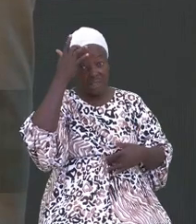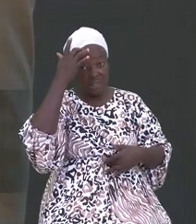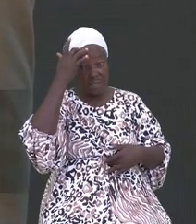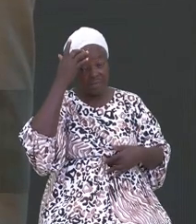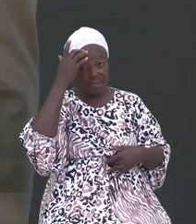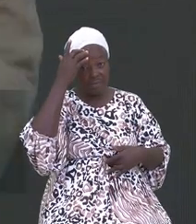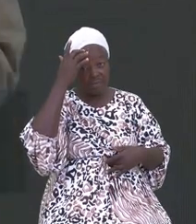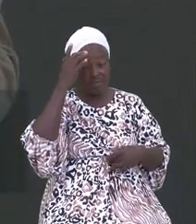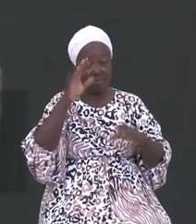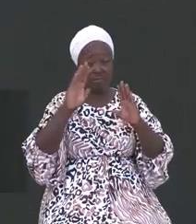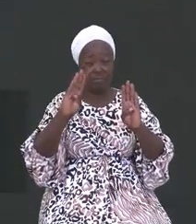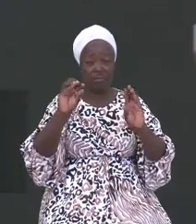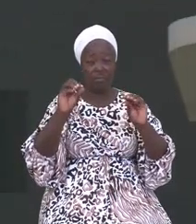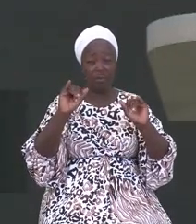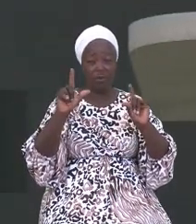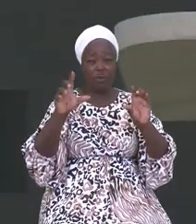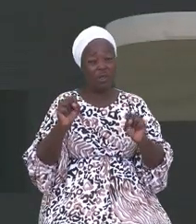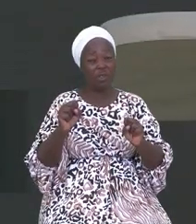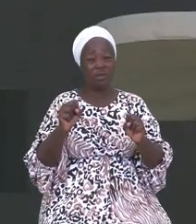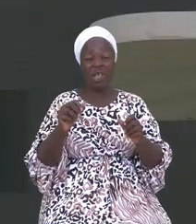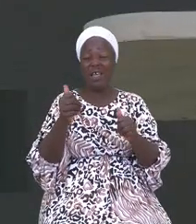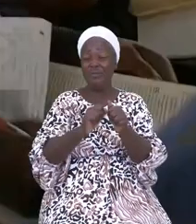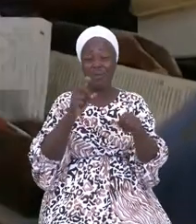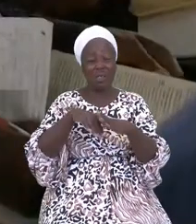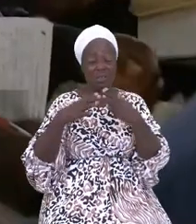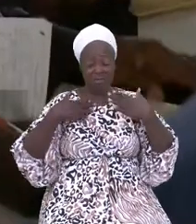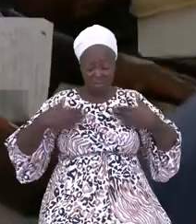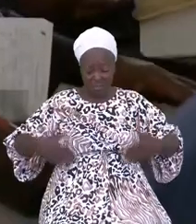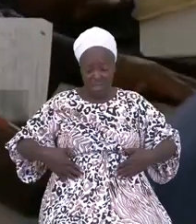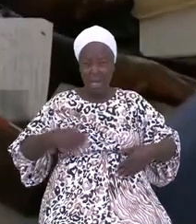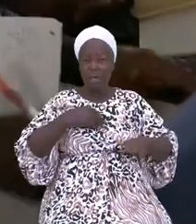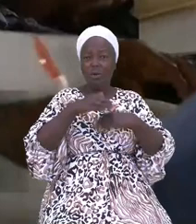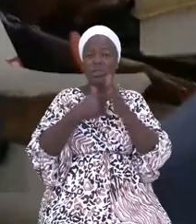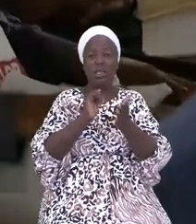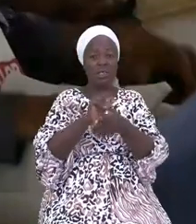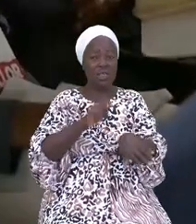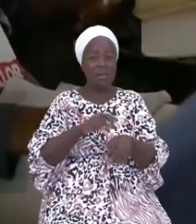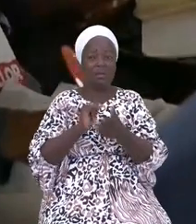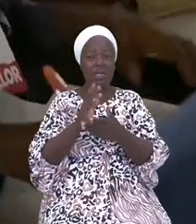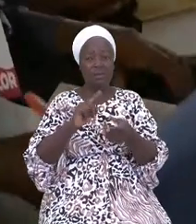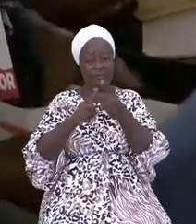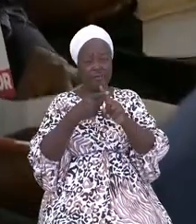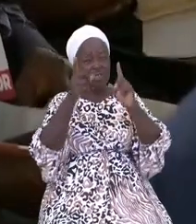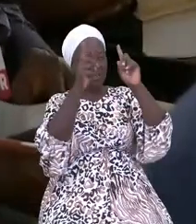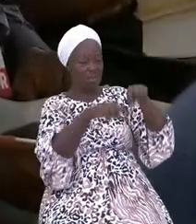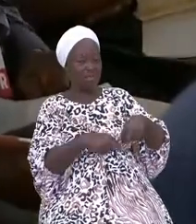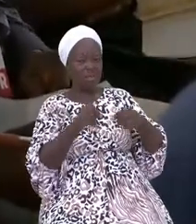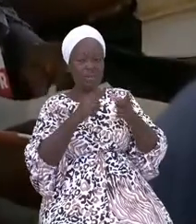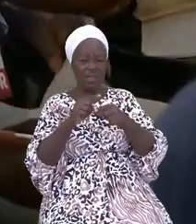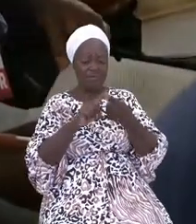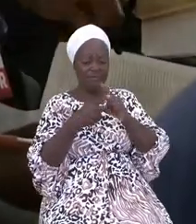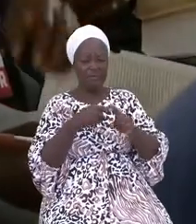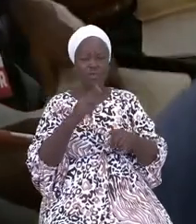him. And all that time that his friends came, his friends spoke